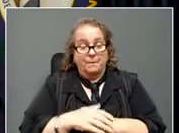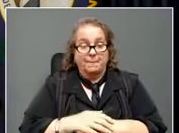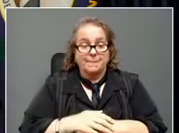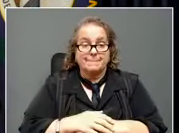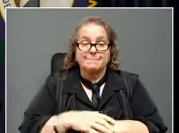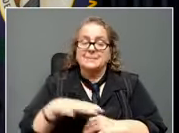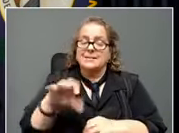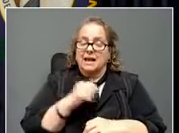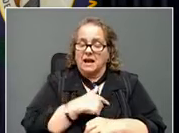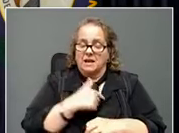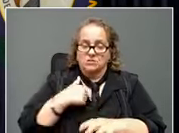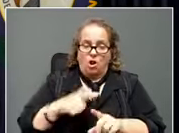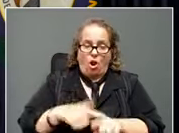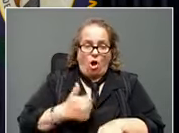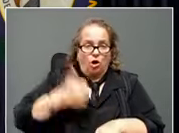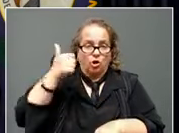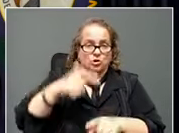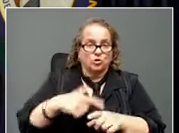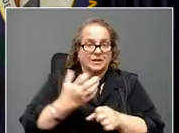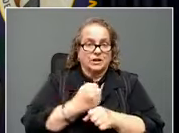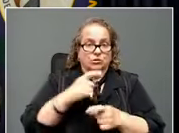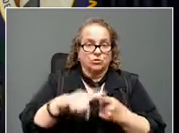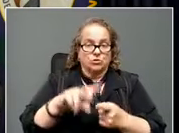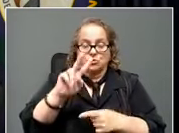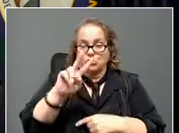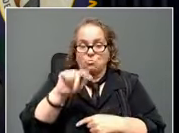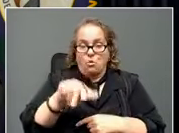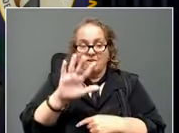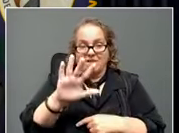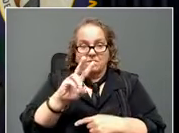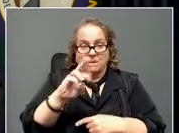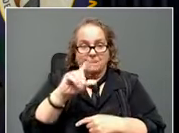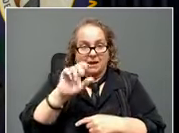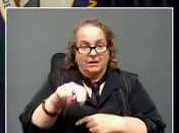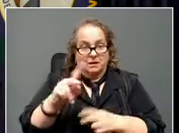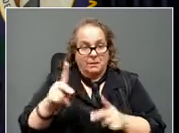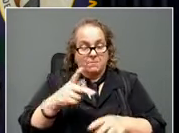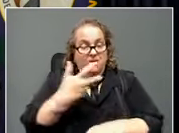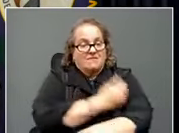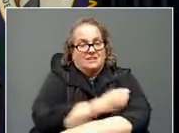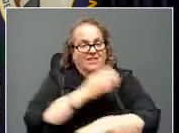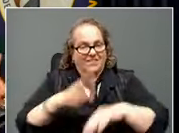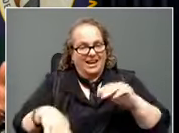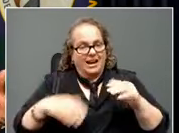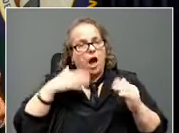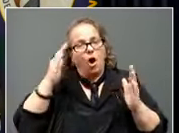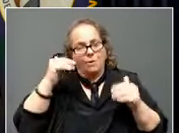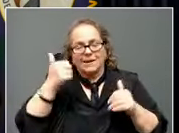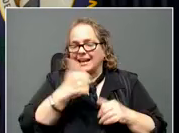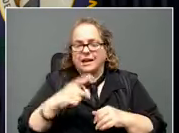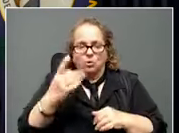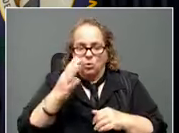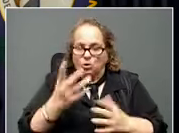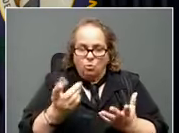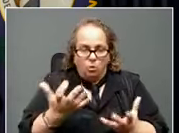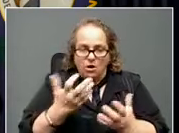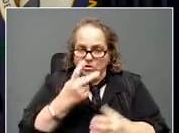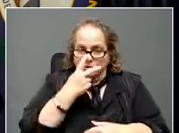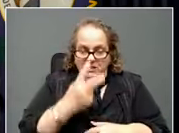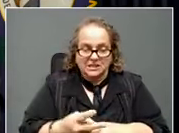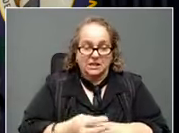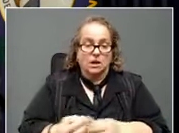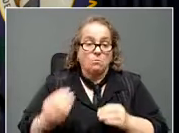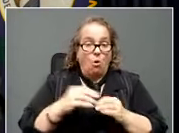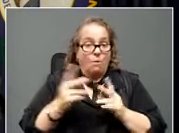get to 2.5 million people vaccinated than I hope anybody would have wanted to see. The more people who are vaccinated, the safer we